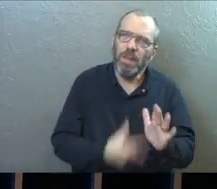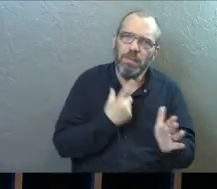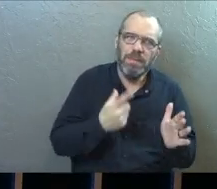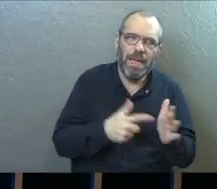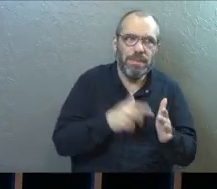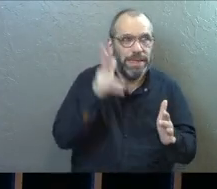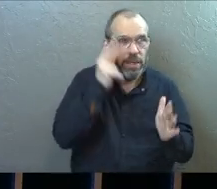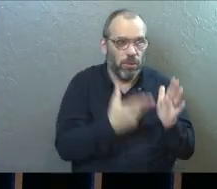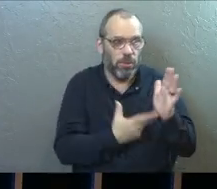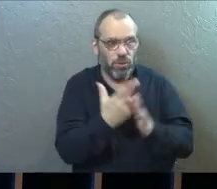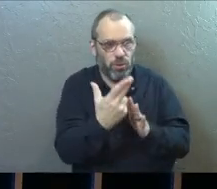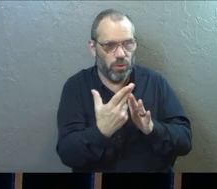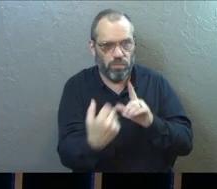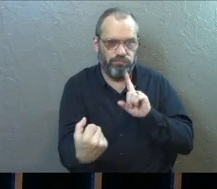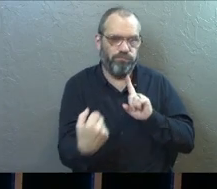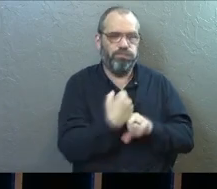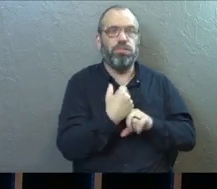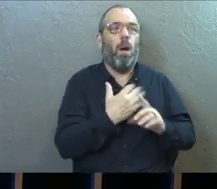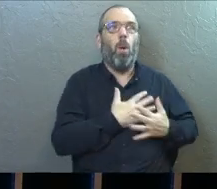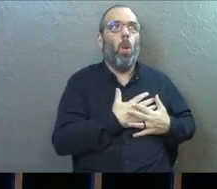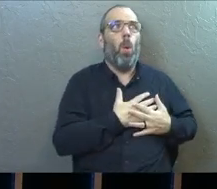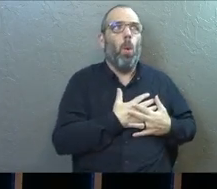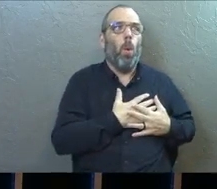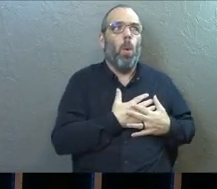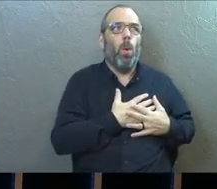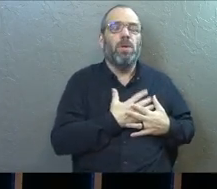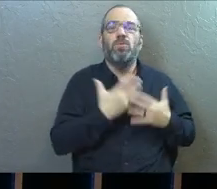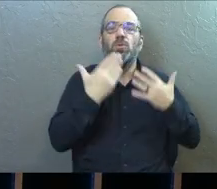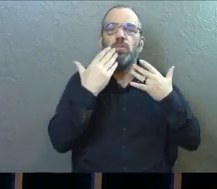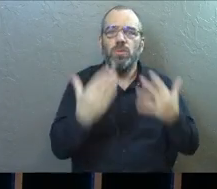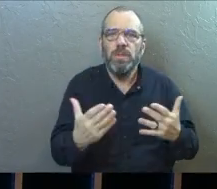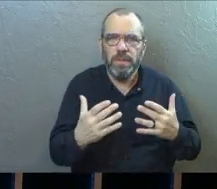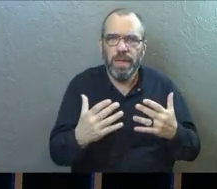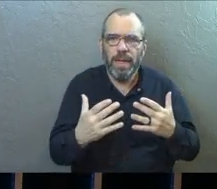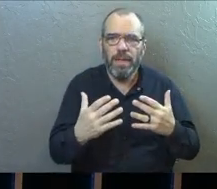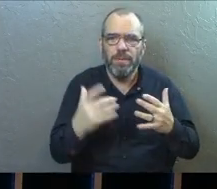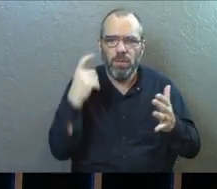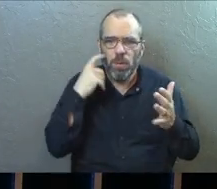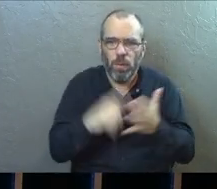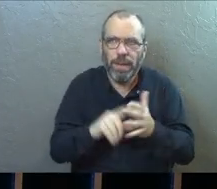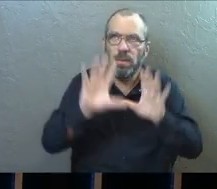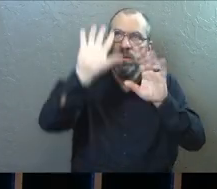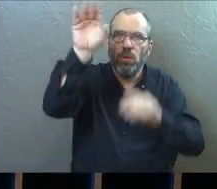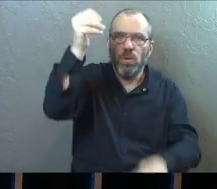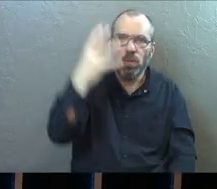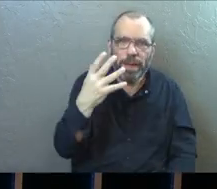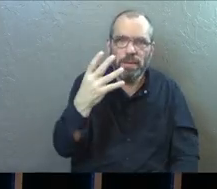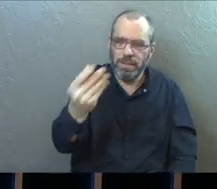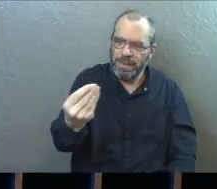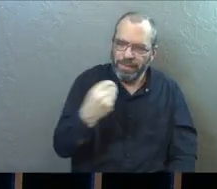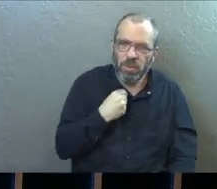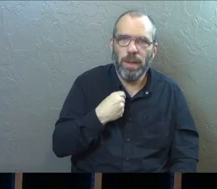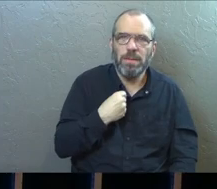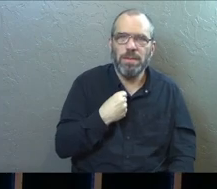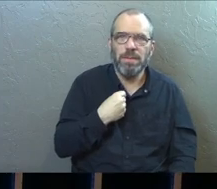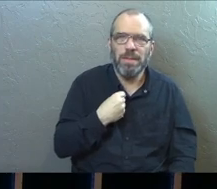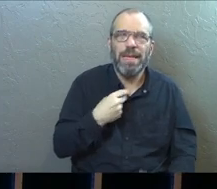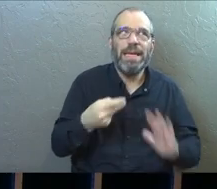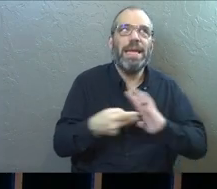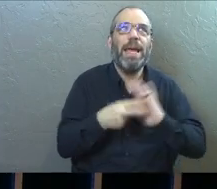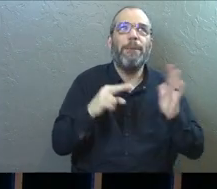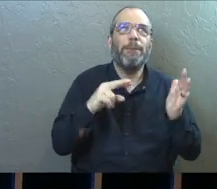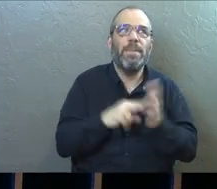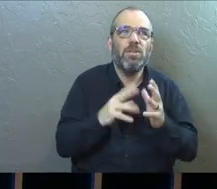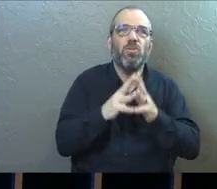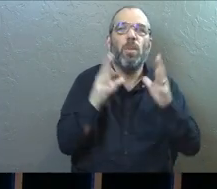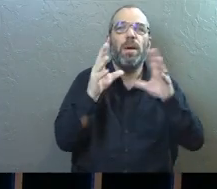it takes hearing the truth of what we really deserved to truly appreciate and recognize the wonderful grace that's been gifted to us. It means